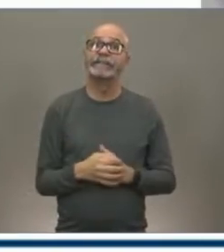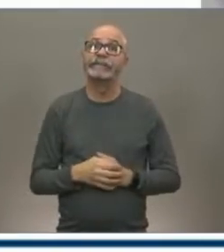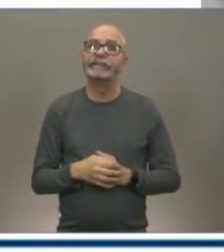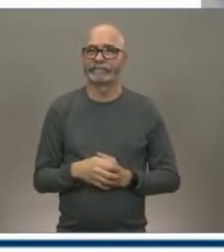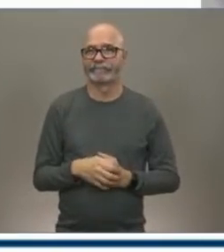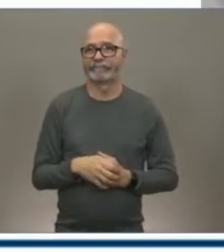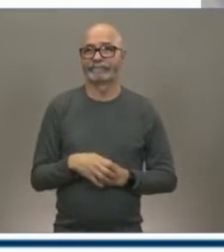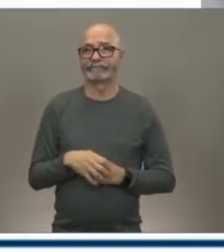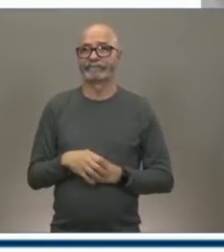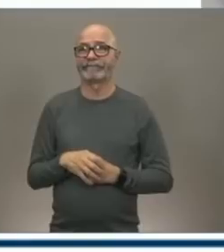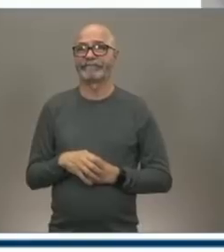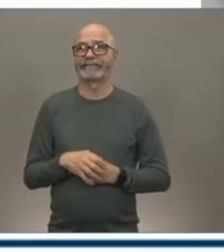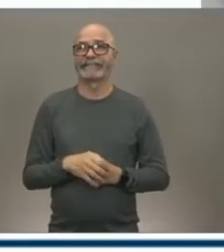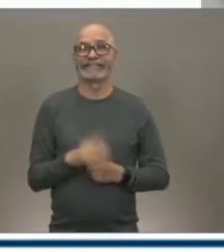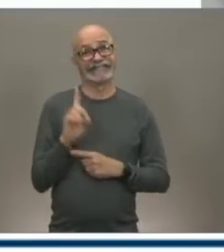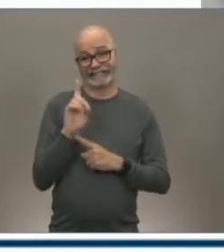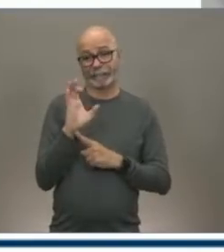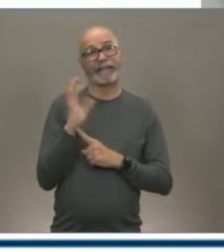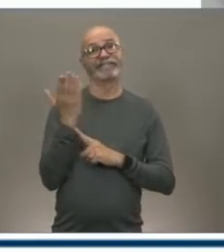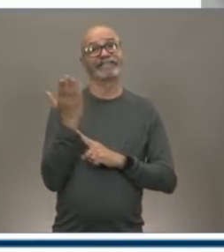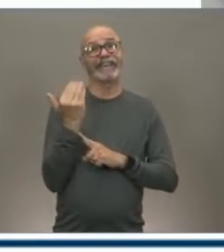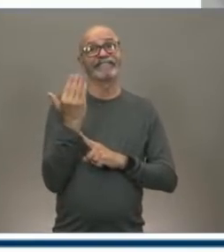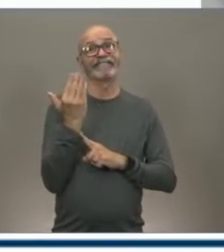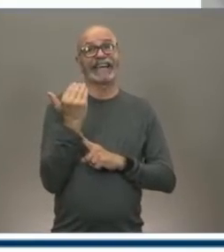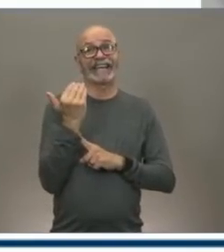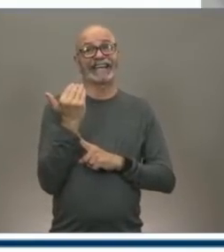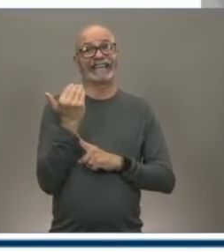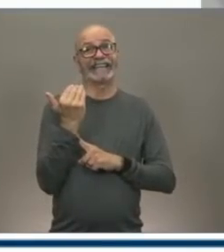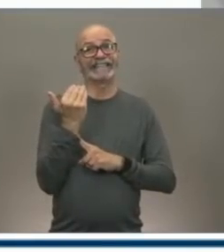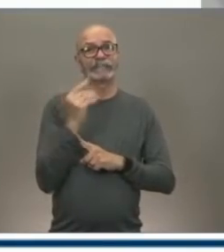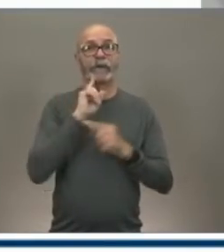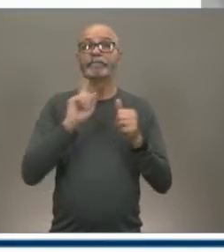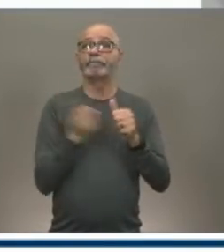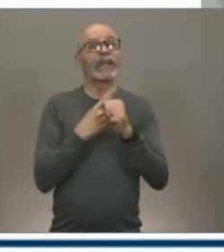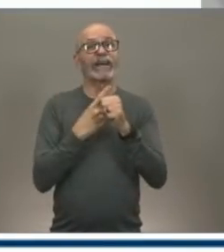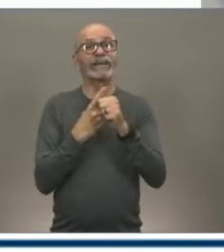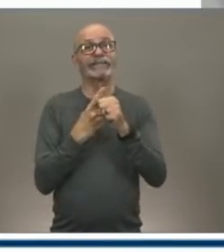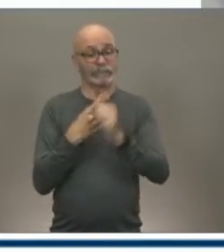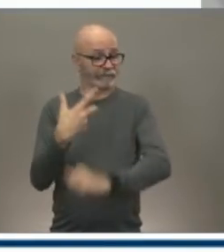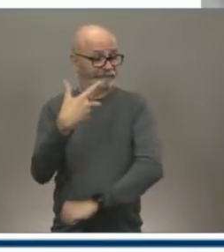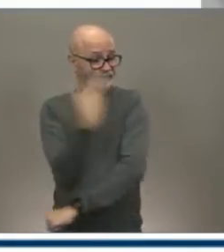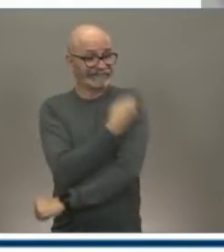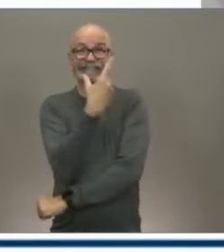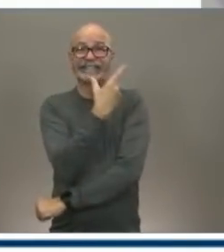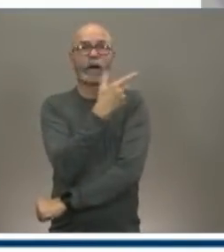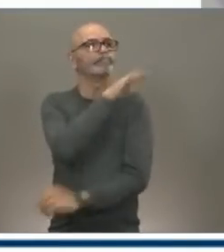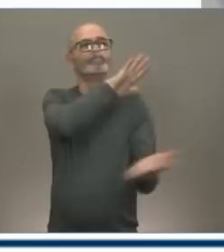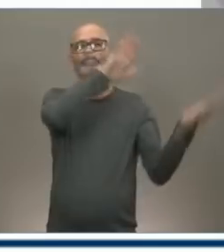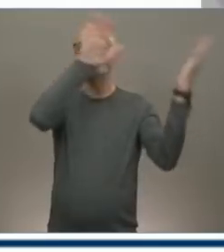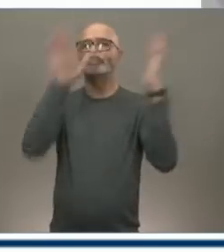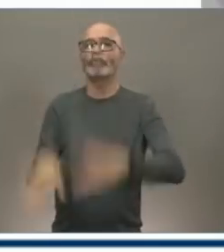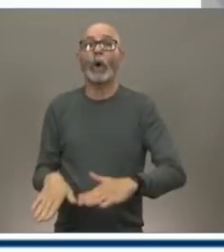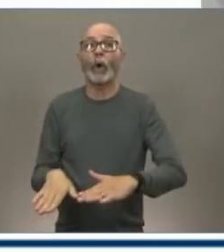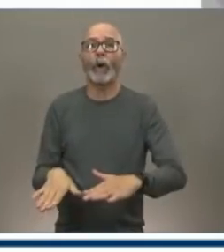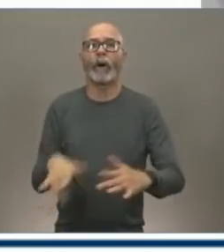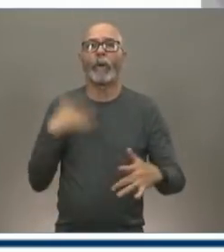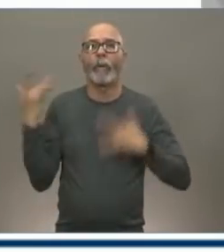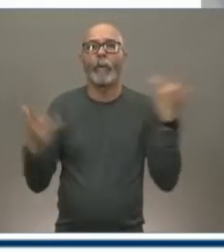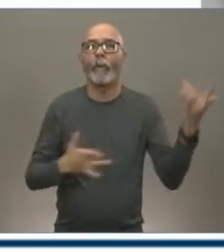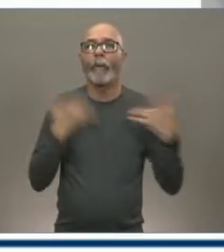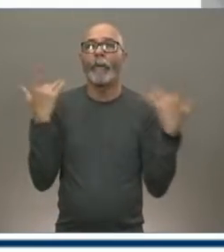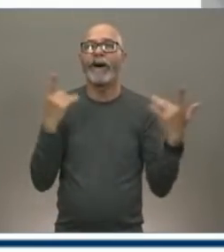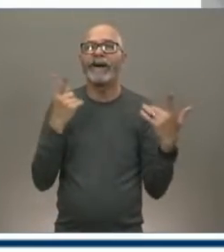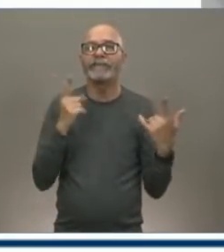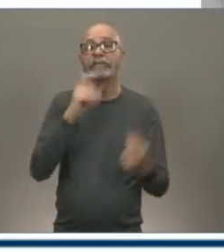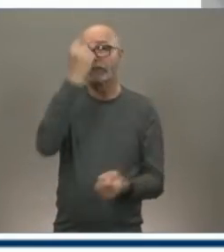we're expecting our first doses of COVID-19 vaccines to arrive in our province. The first shipment will include